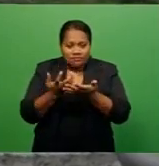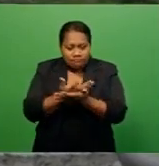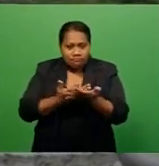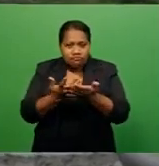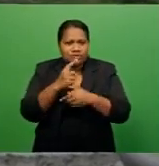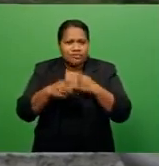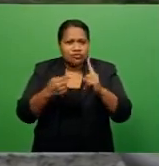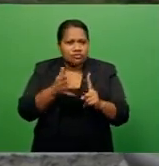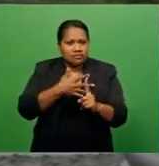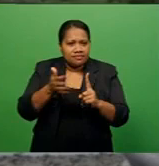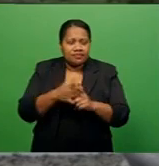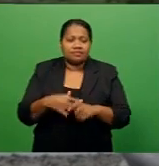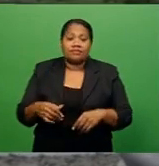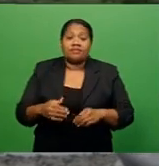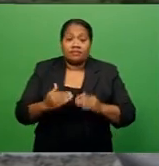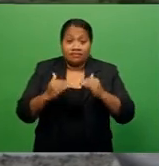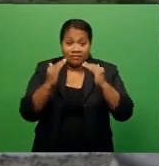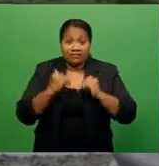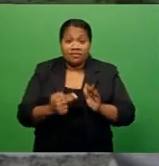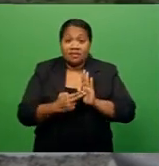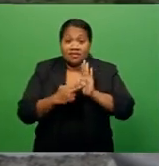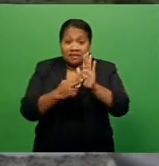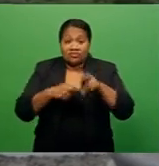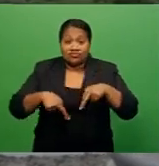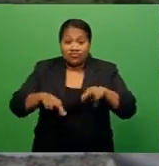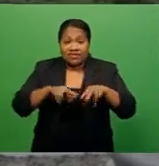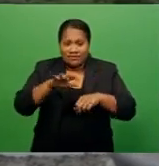And Nadi River dredging begins.